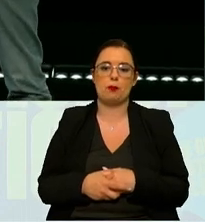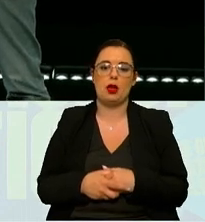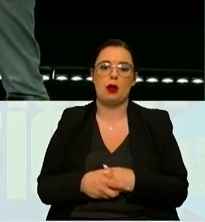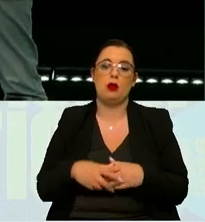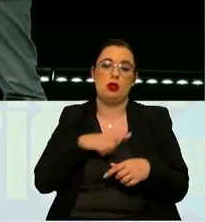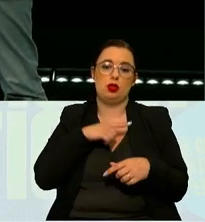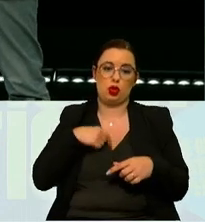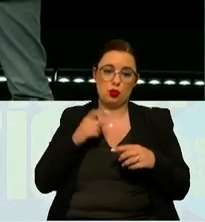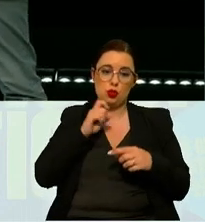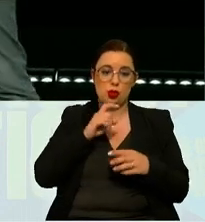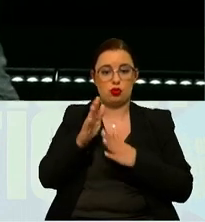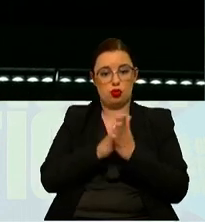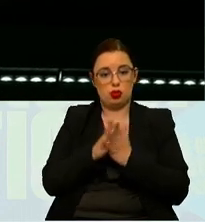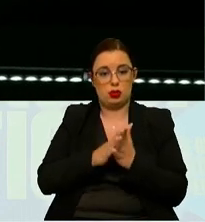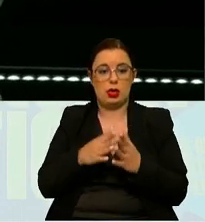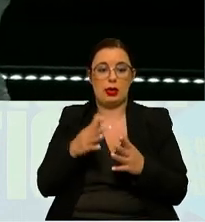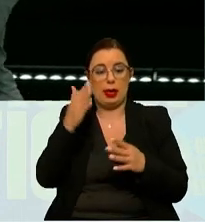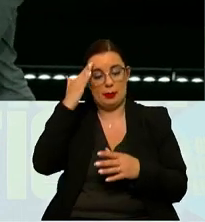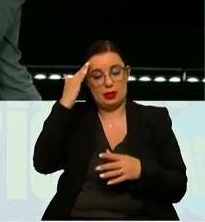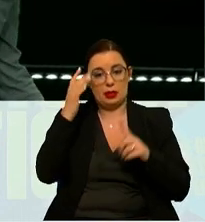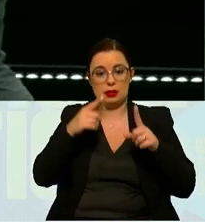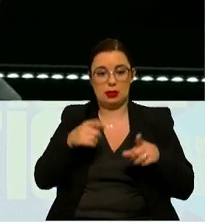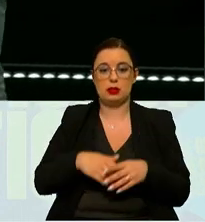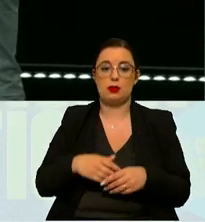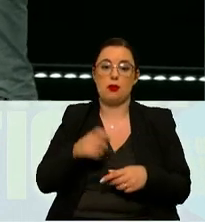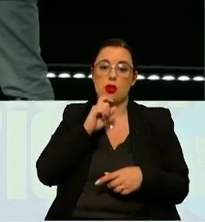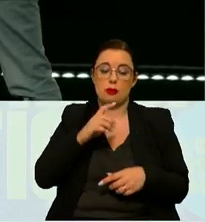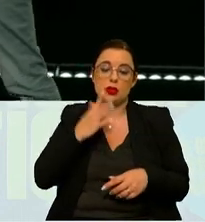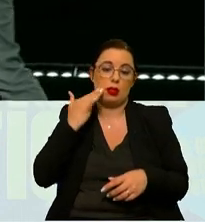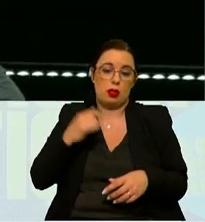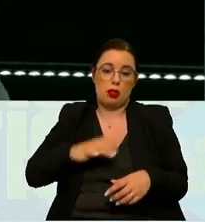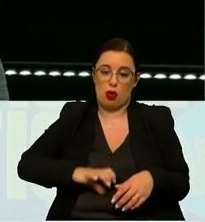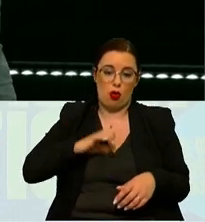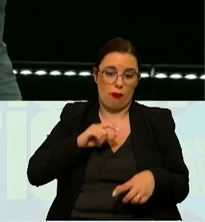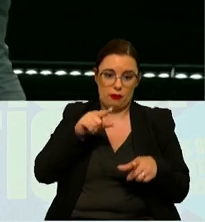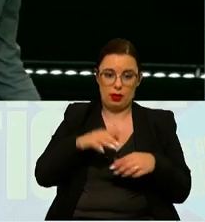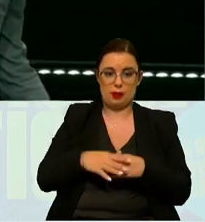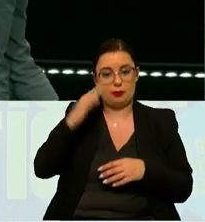with these technologies, but providing capabilities we can trust on. And this is where we see the future